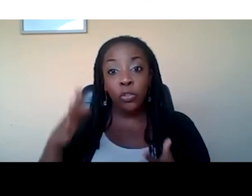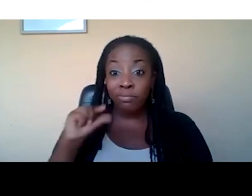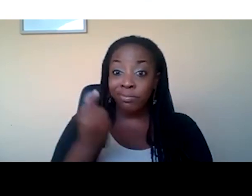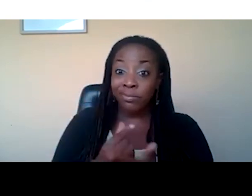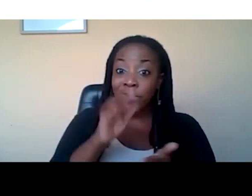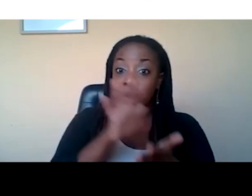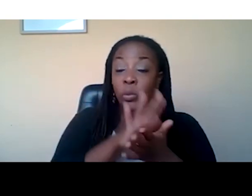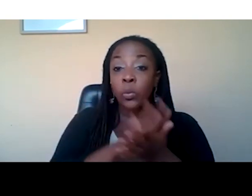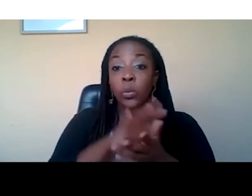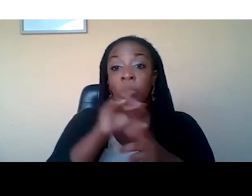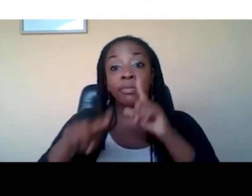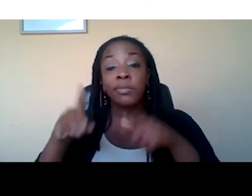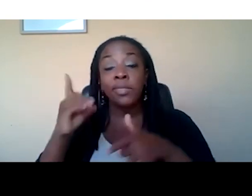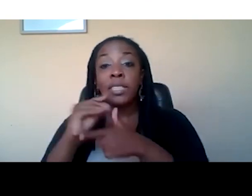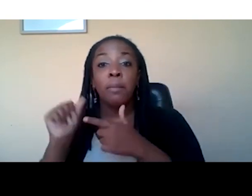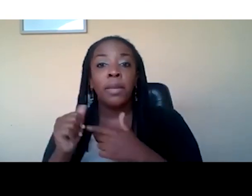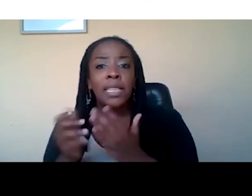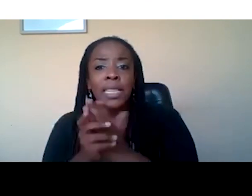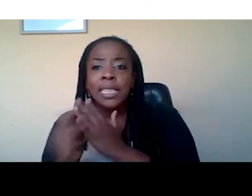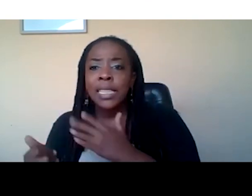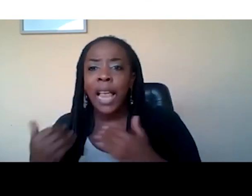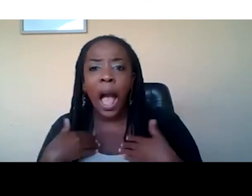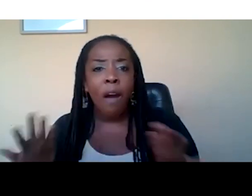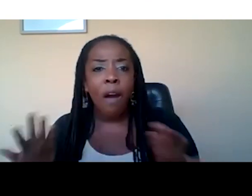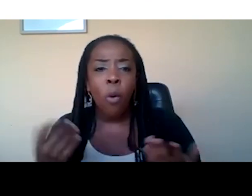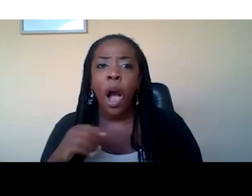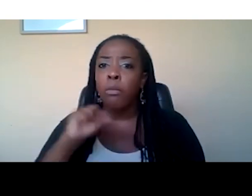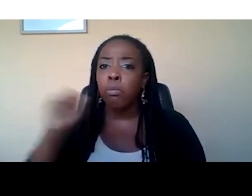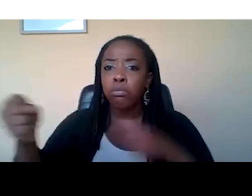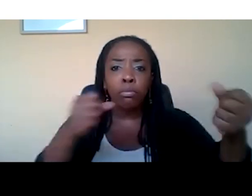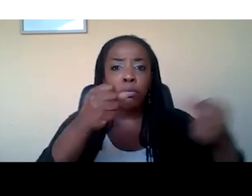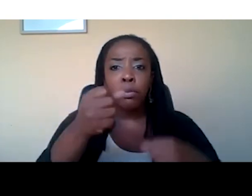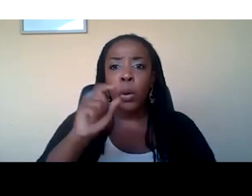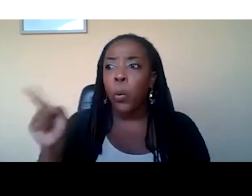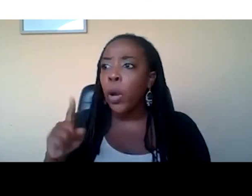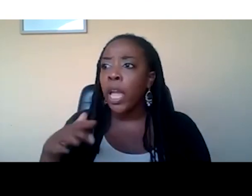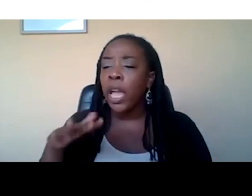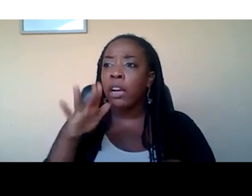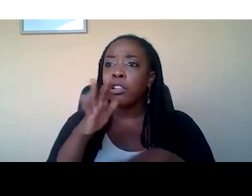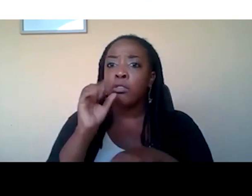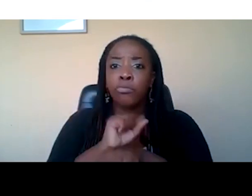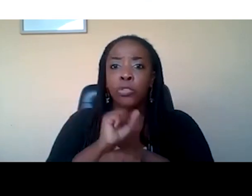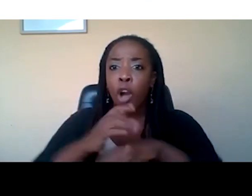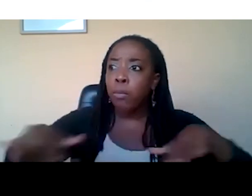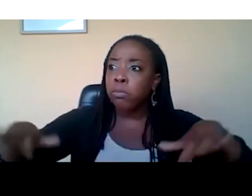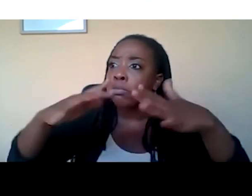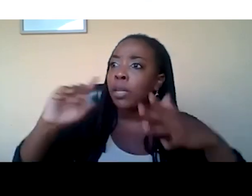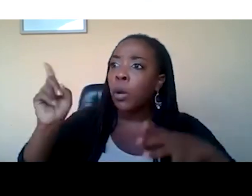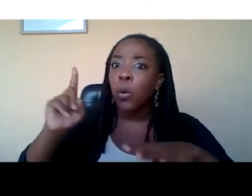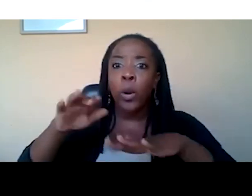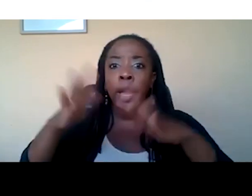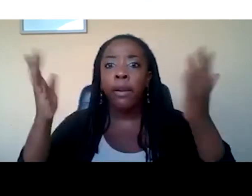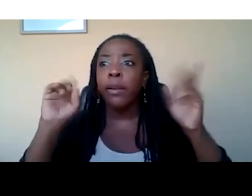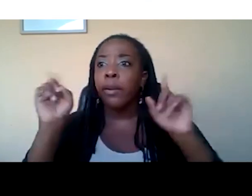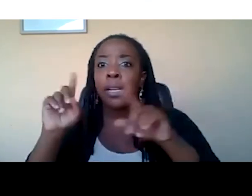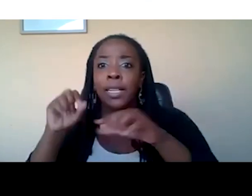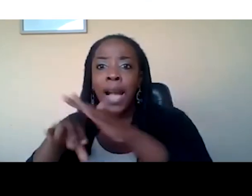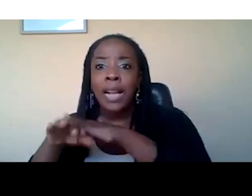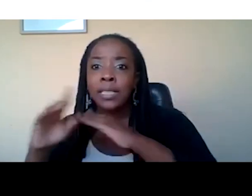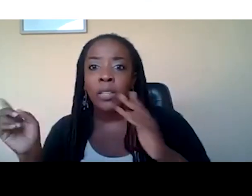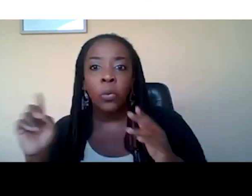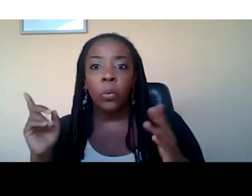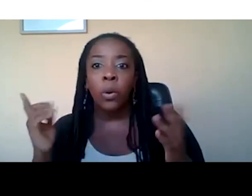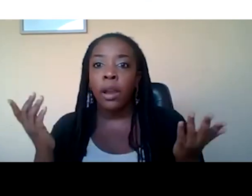skill sets that they have, where they would need to be placed, the job market that will be open to them, what is it that they can go into.